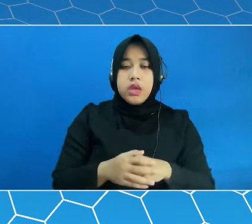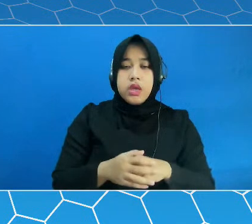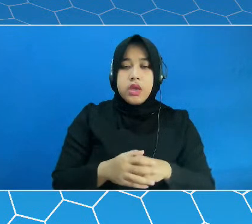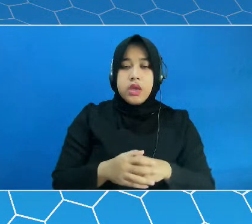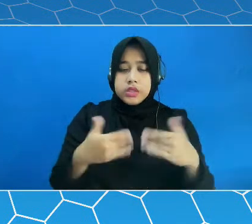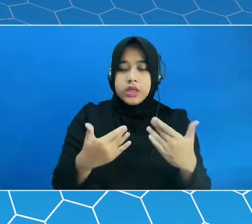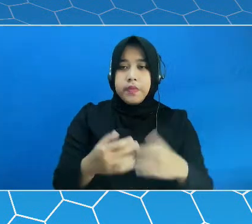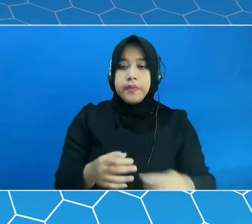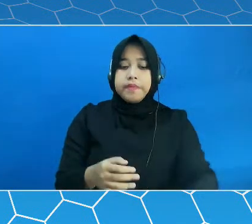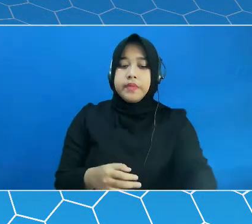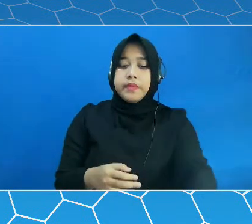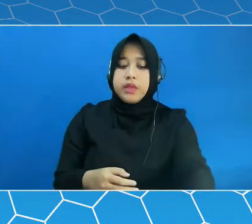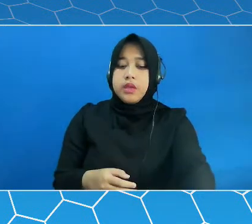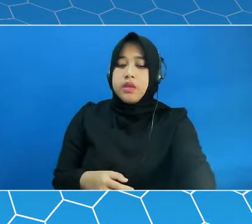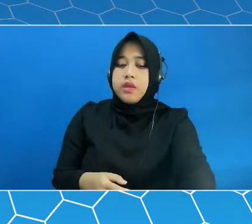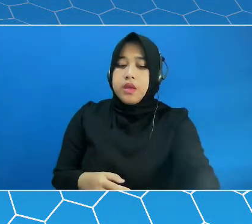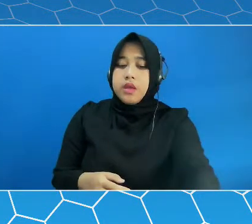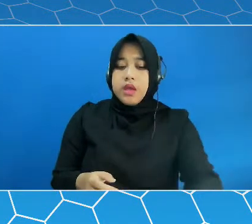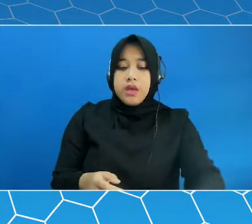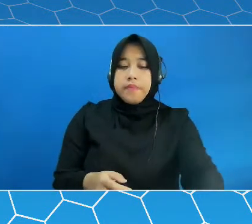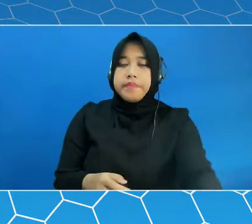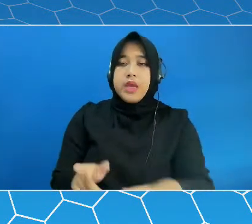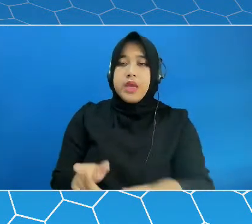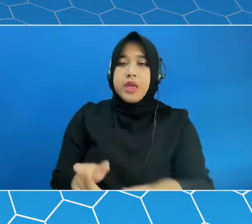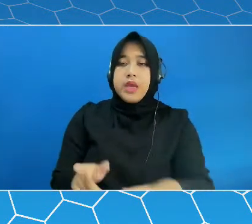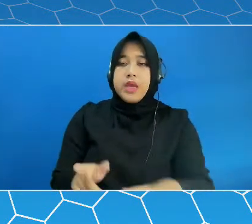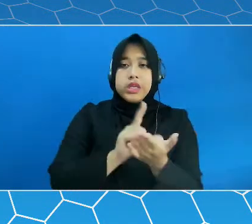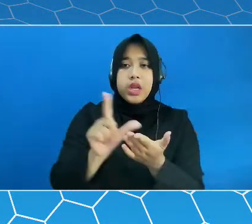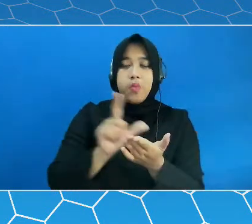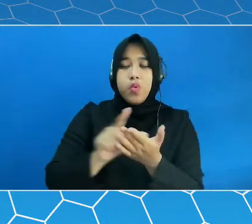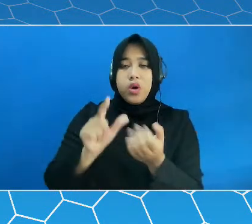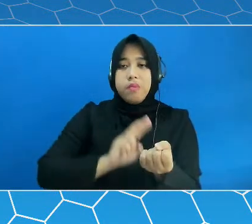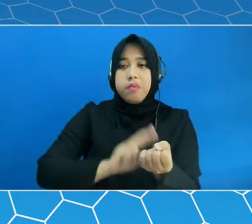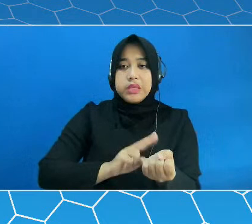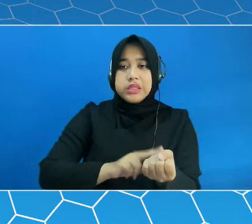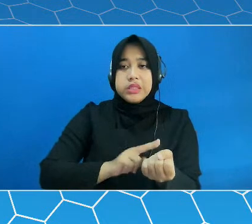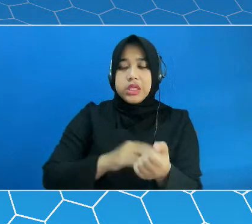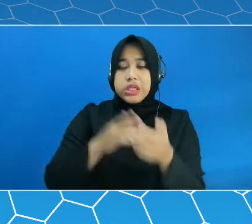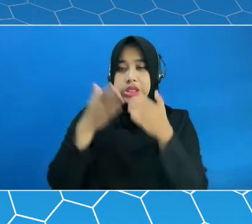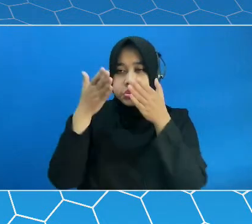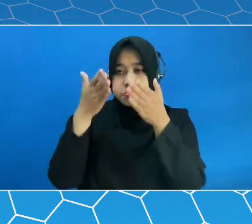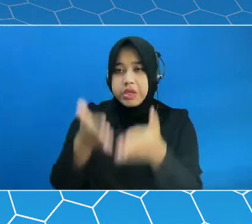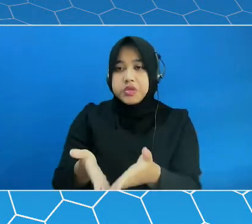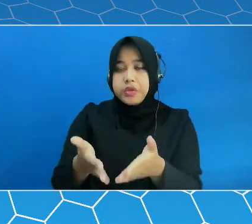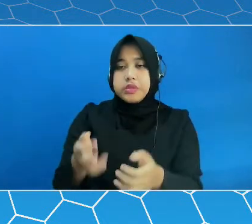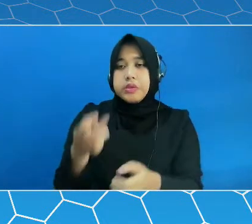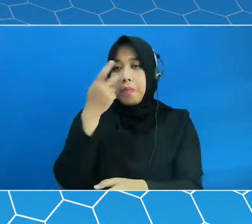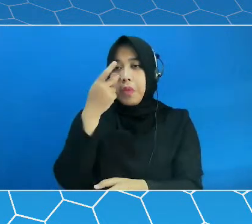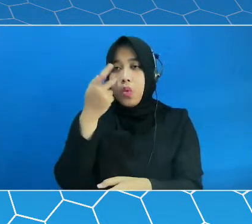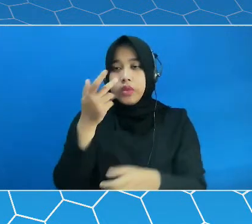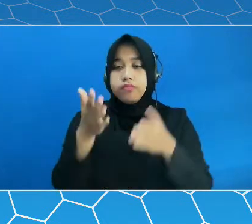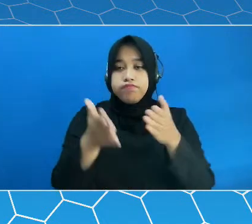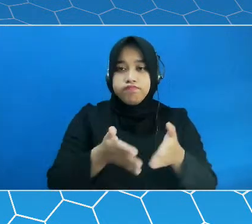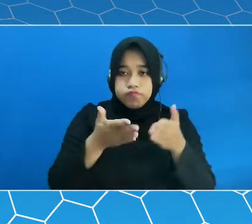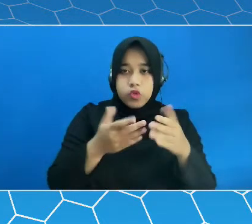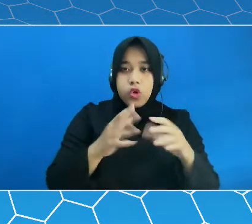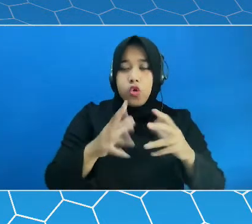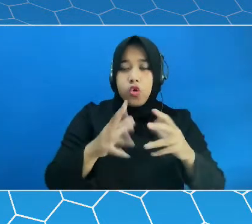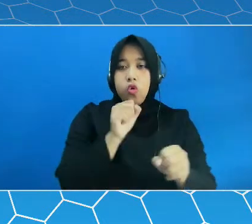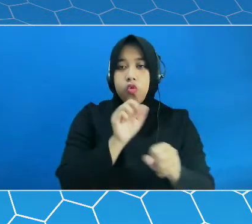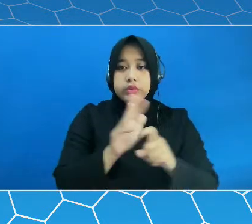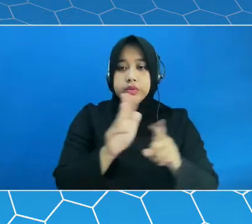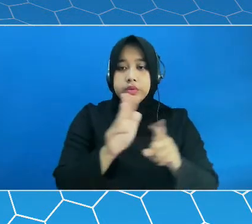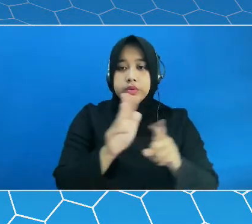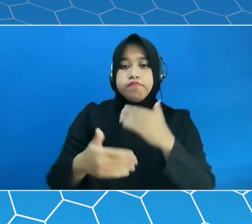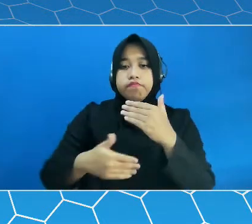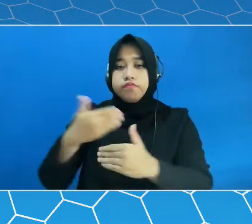patient-reported outcomes of COVID-19 and their response to intervention, and to estimate the cost-effectiveness of treatments. Next